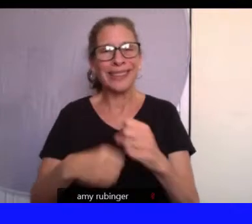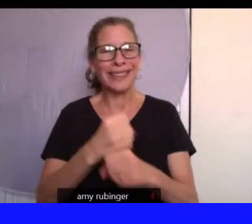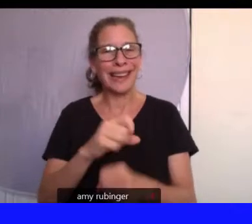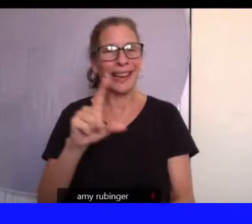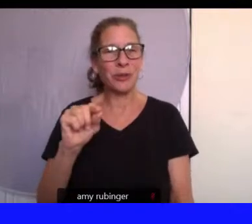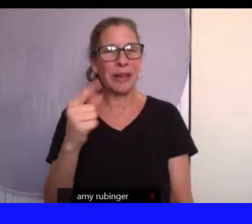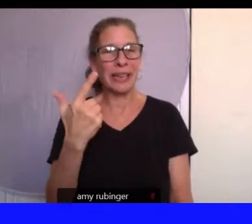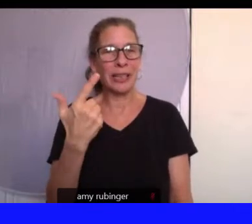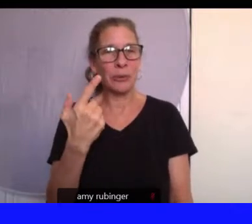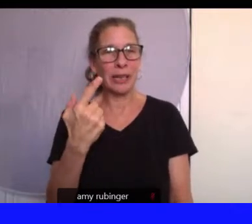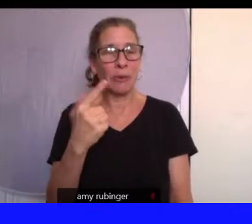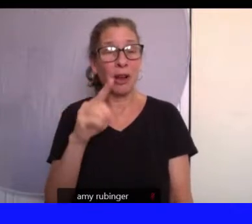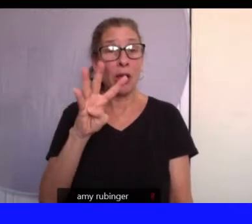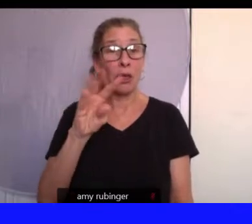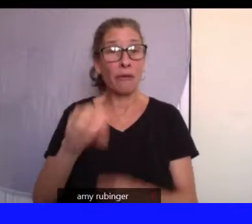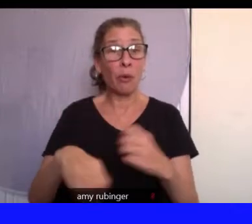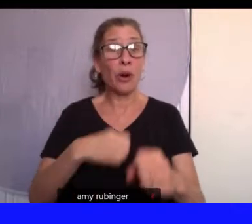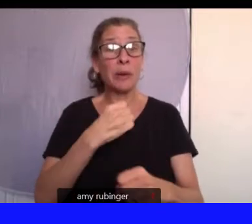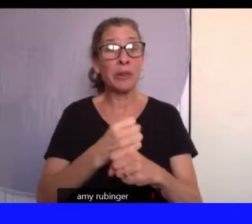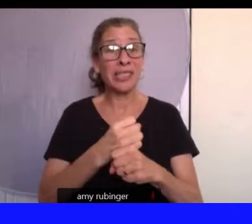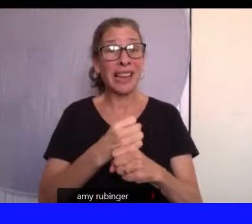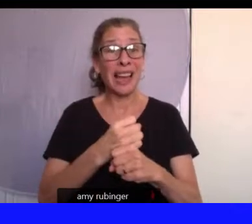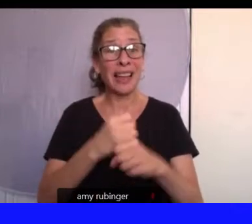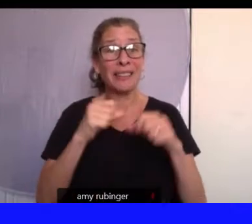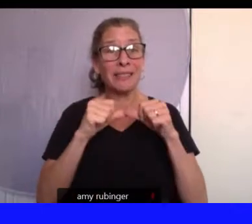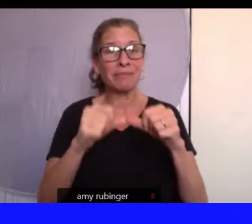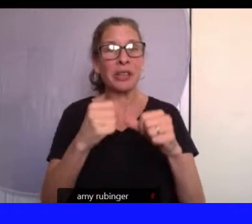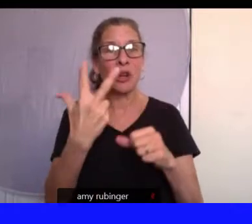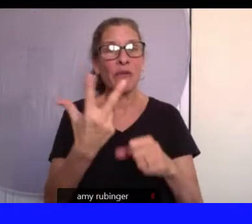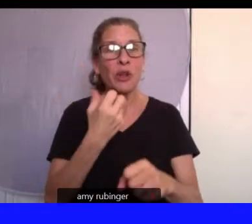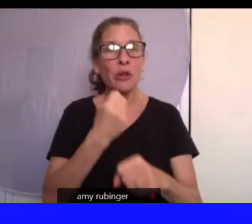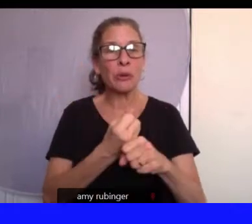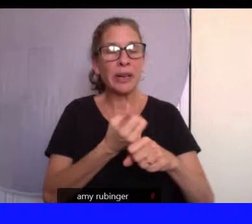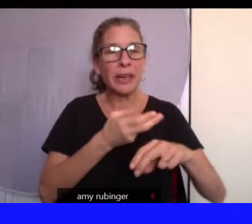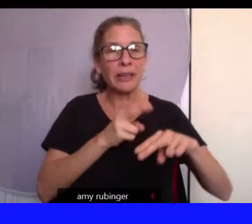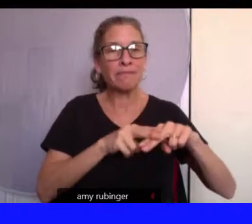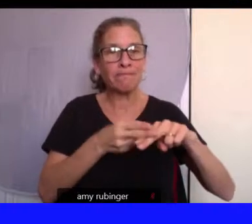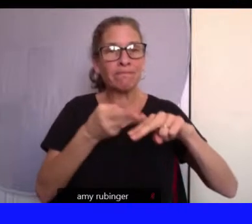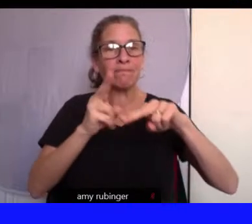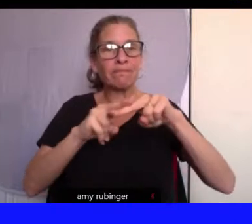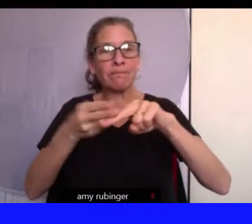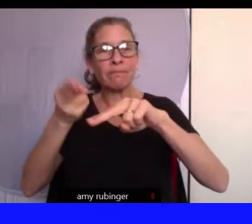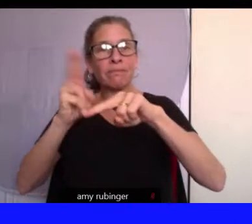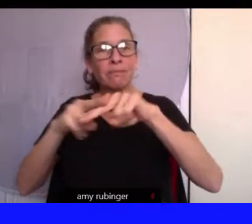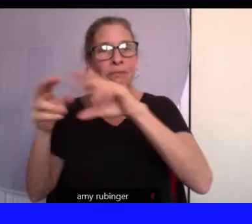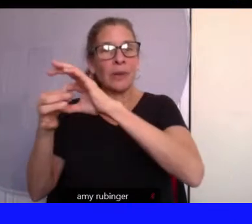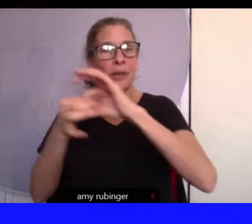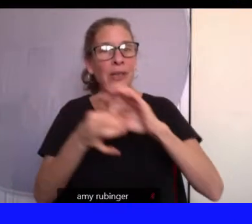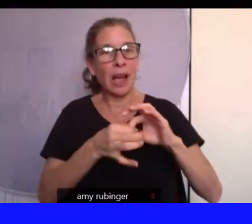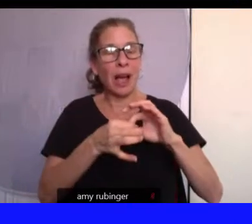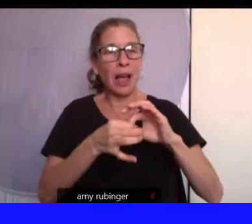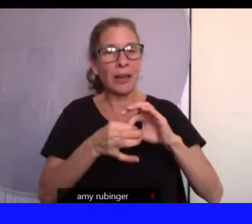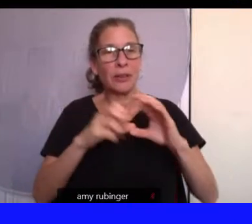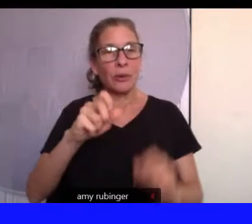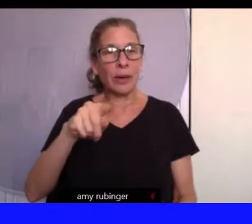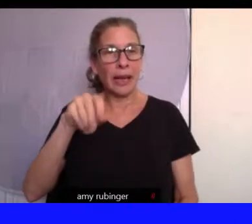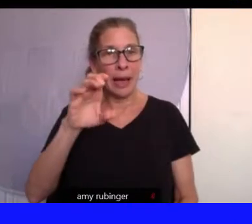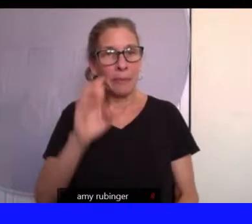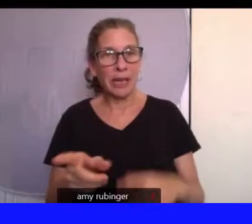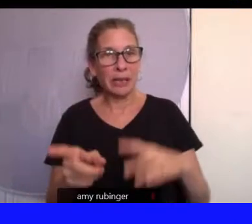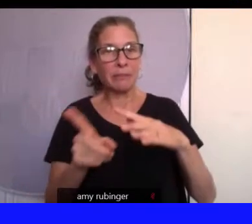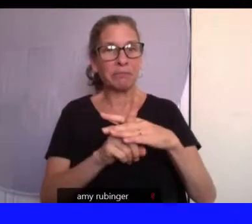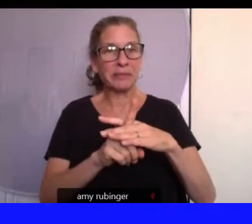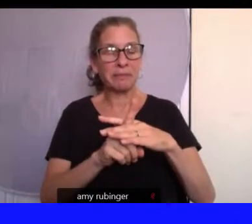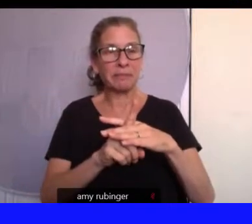but so some of this, our ability to perform is because of the benchmark. That's what I'm hearing, right? And the benchmark